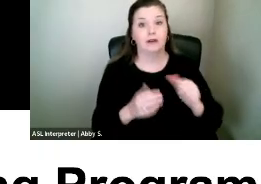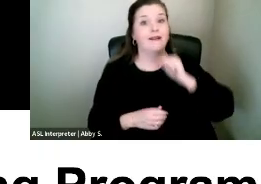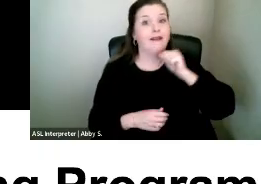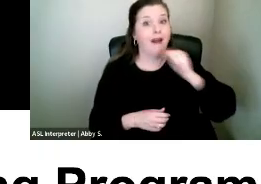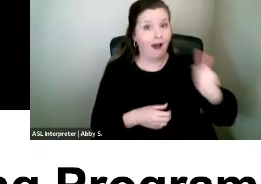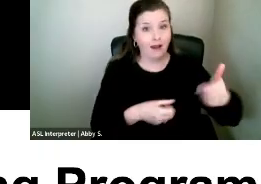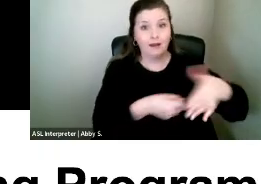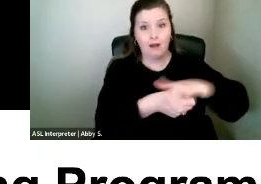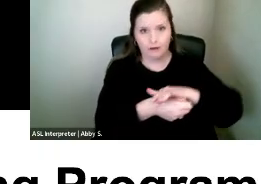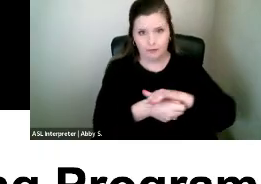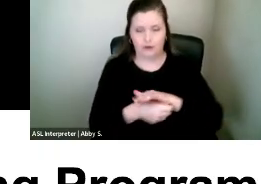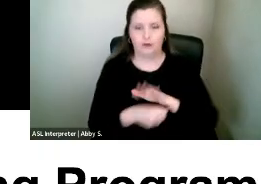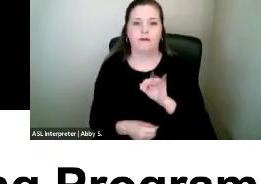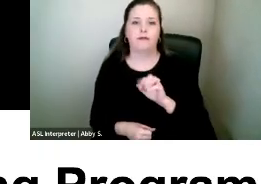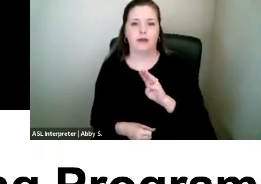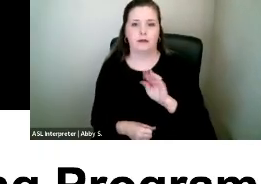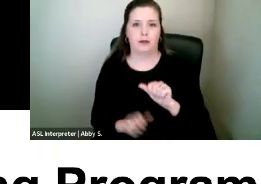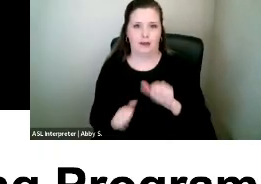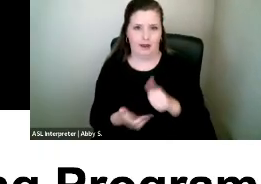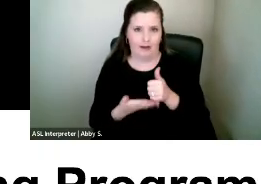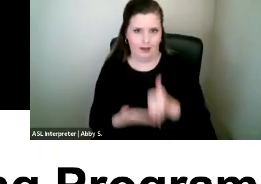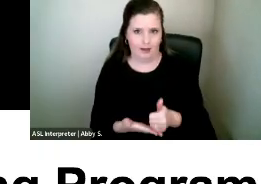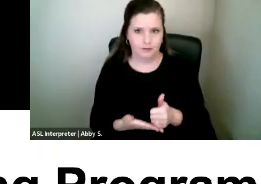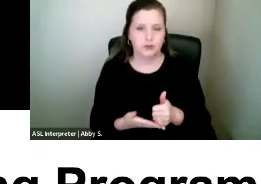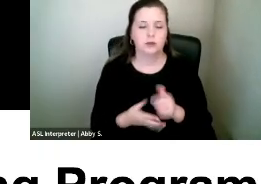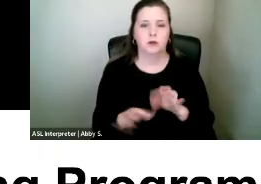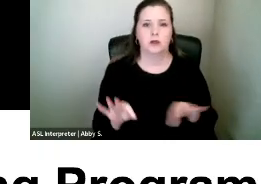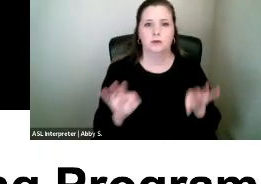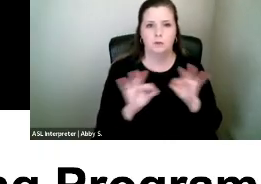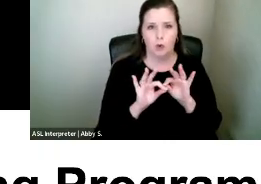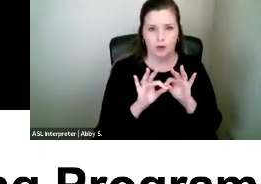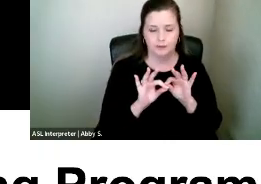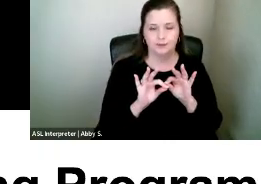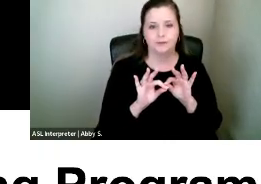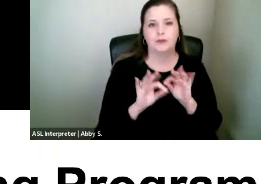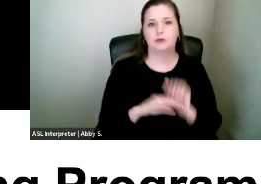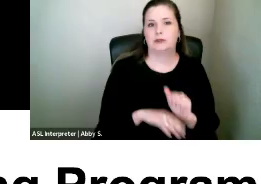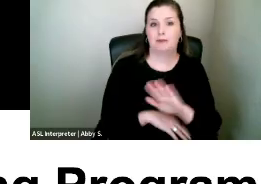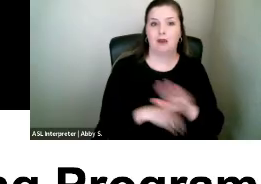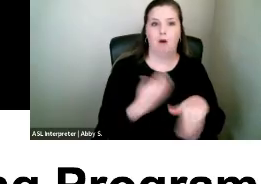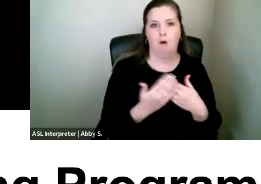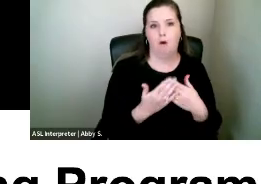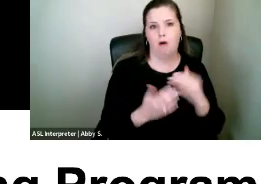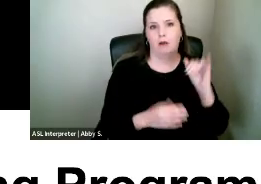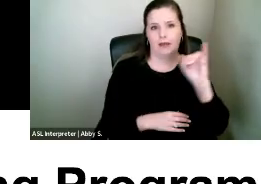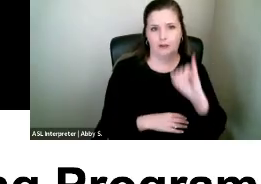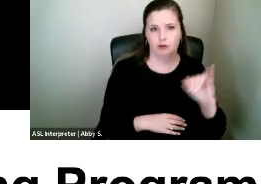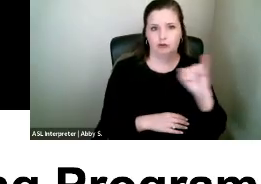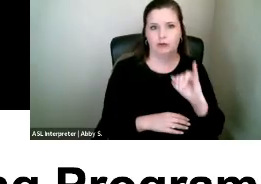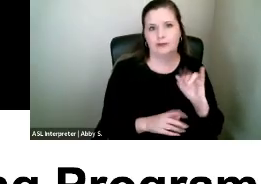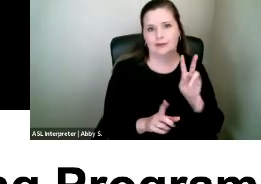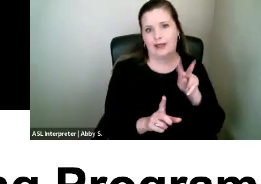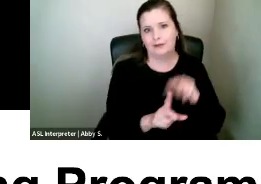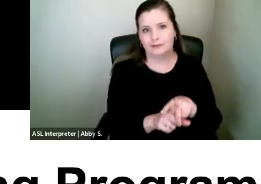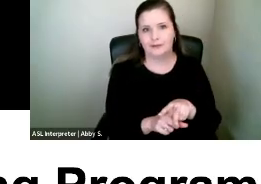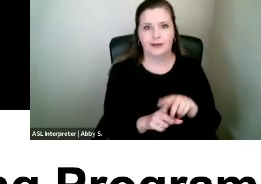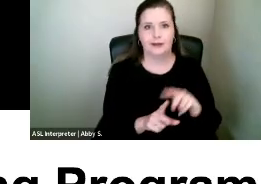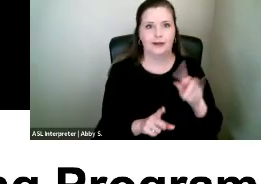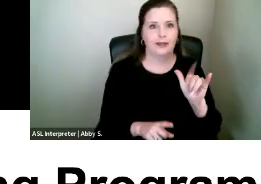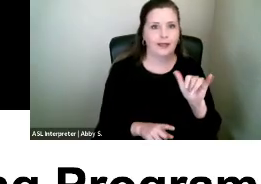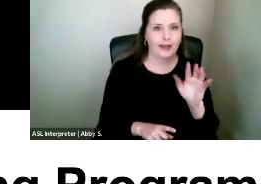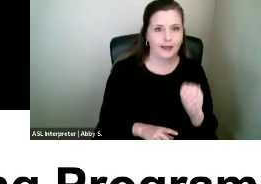insurance settlements or denial documents to FEMA upon review. And then also make sure to